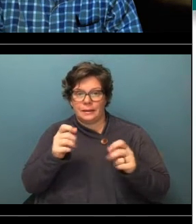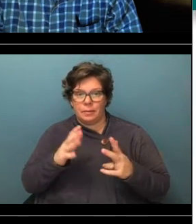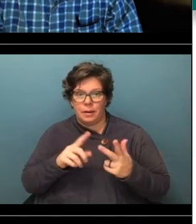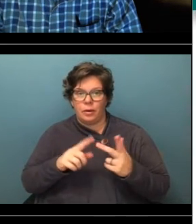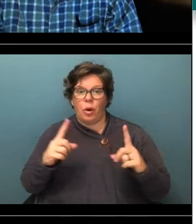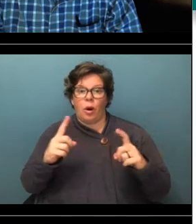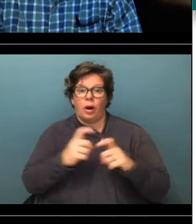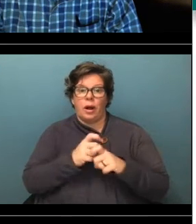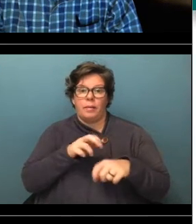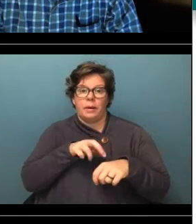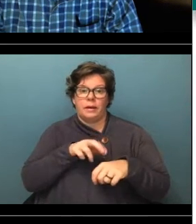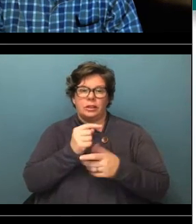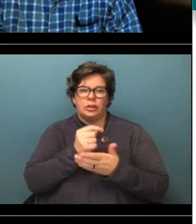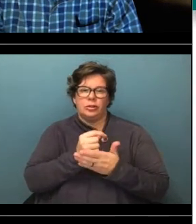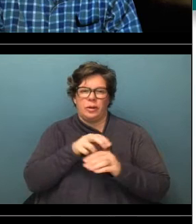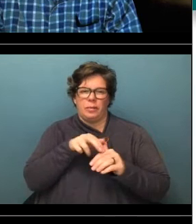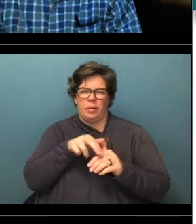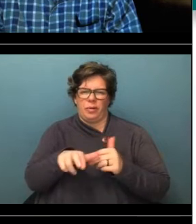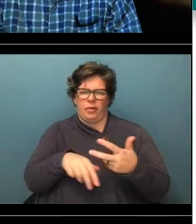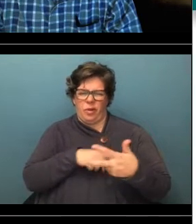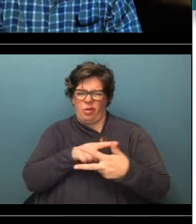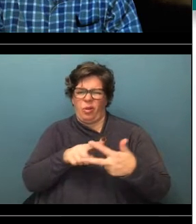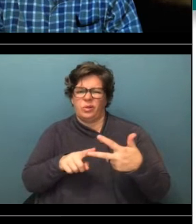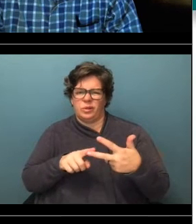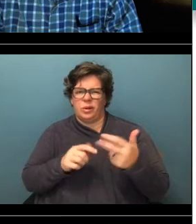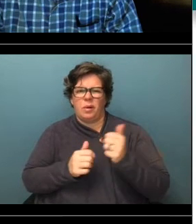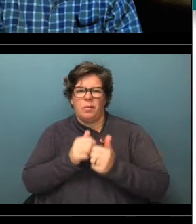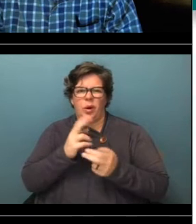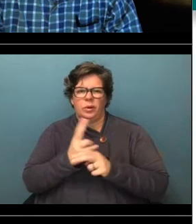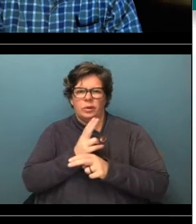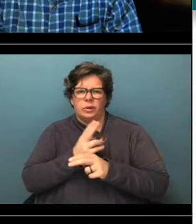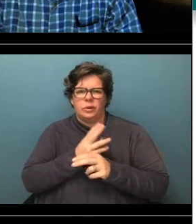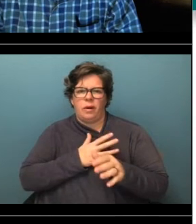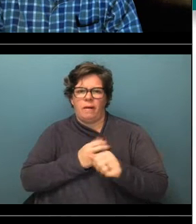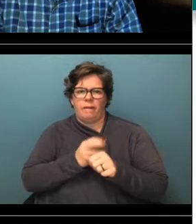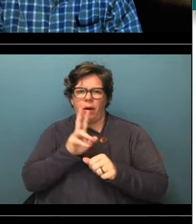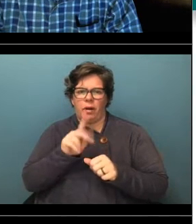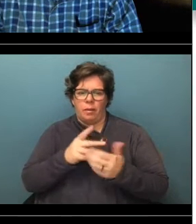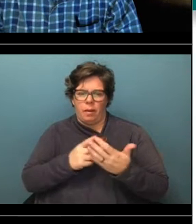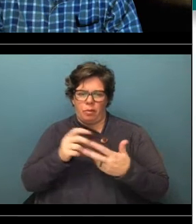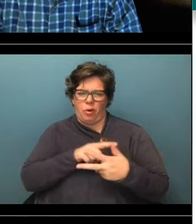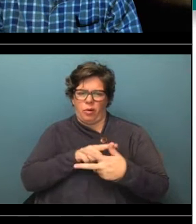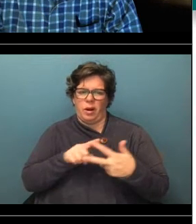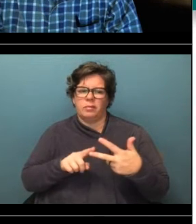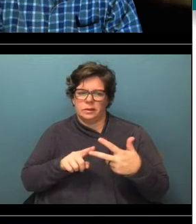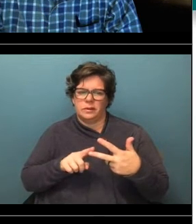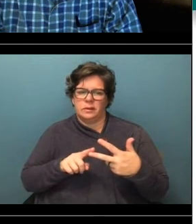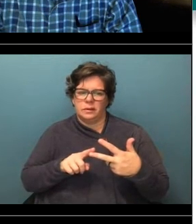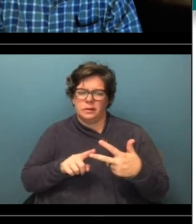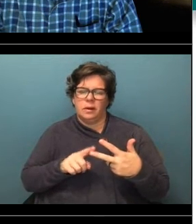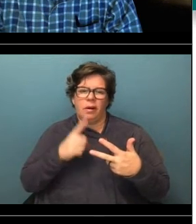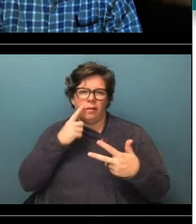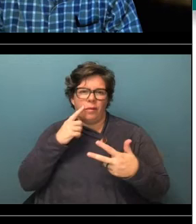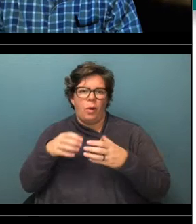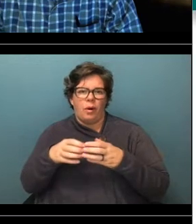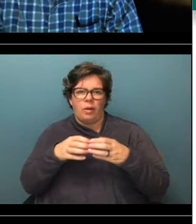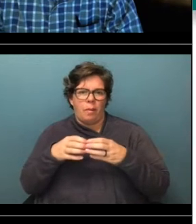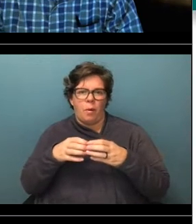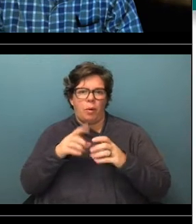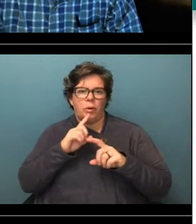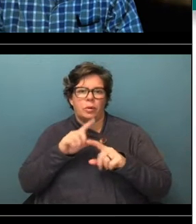treatment referrals. These are the most used follow-up programs with the mobile response teams. These are